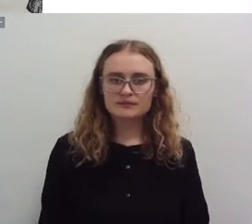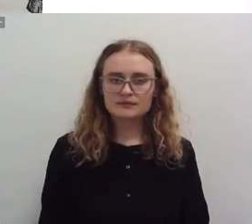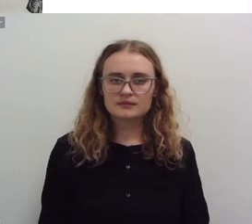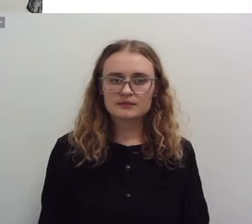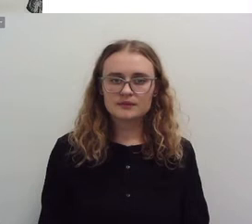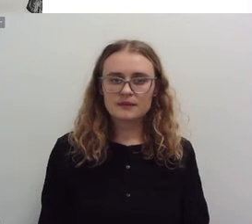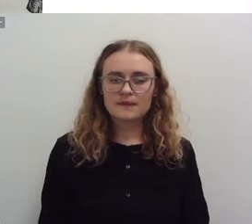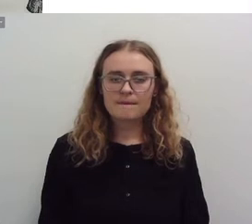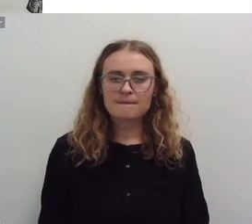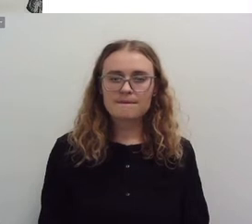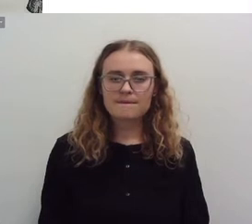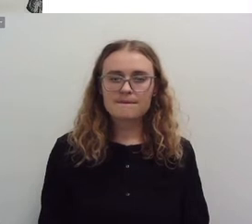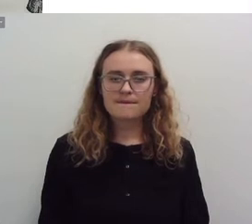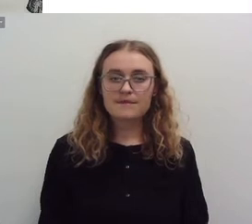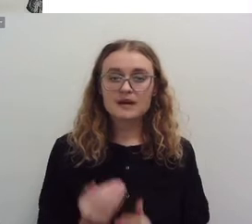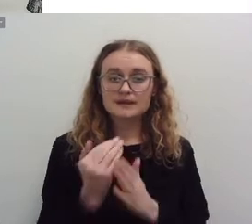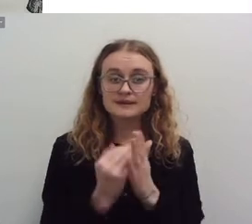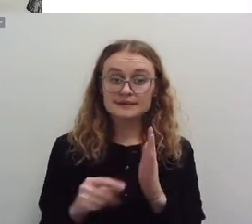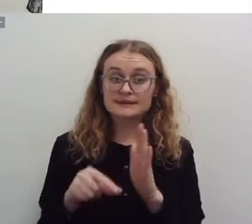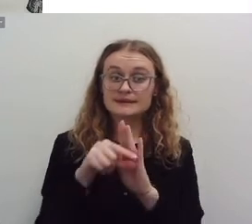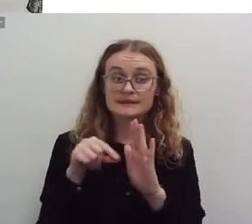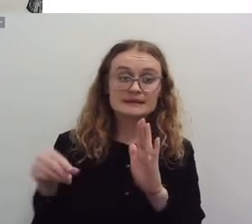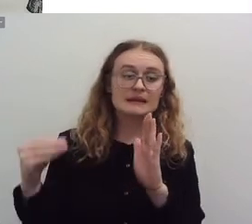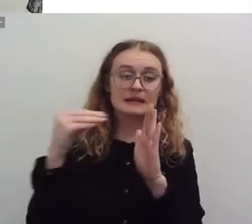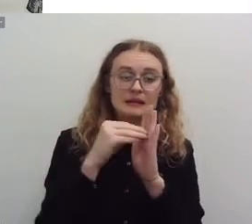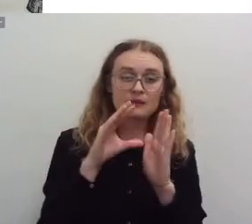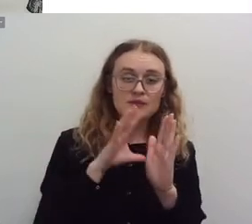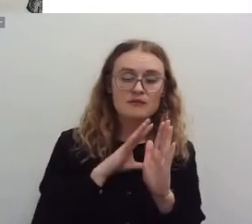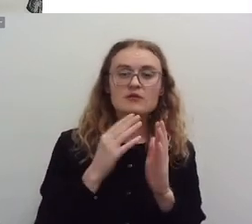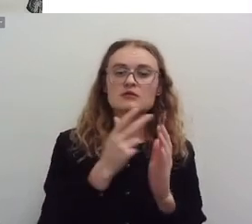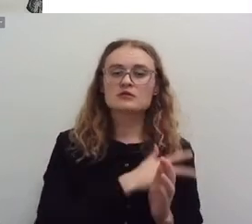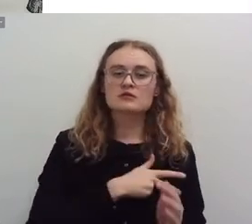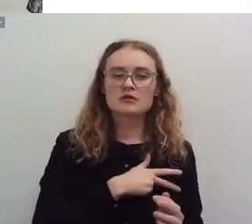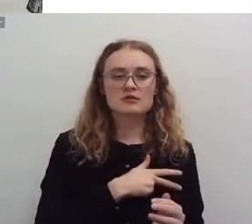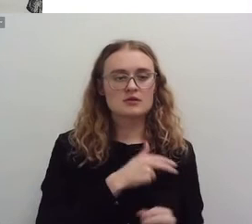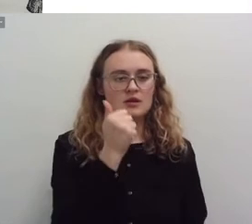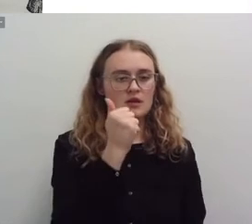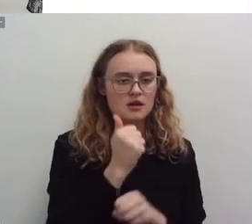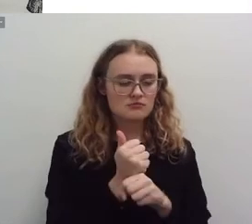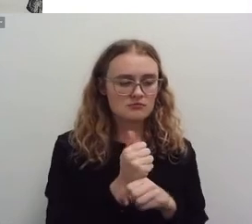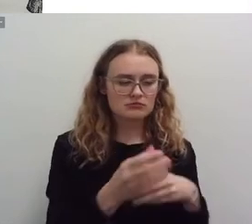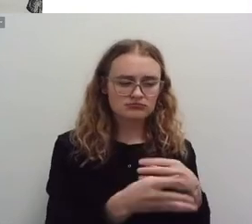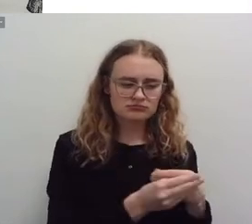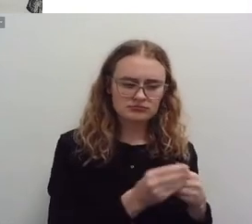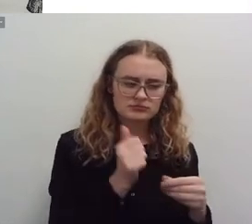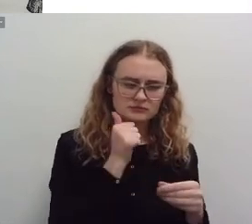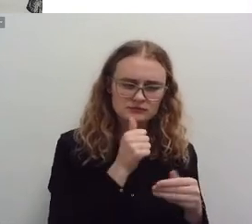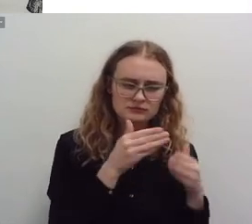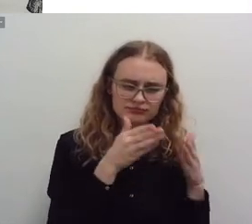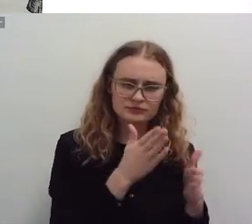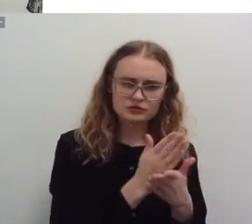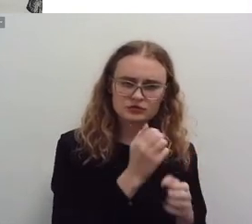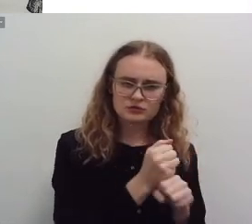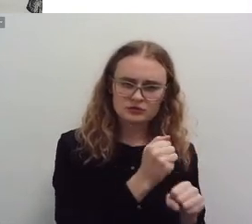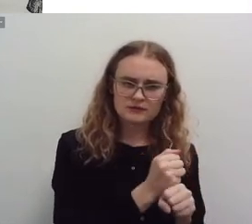Survivors have cleared space for other groups of experts by experience. And